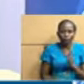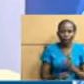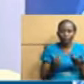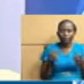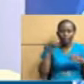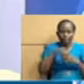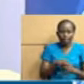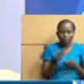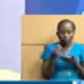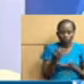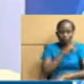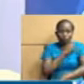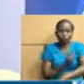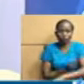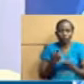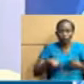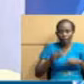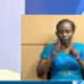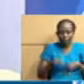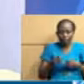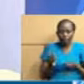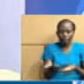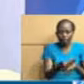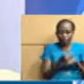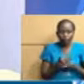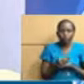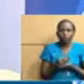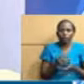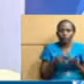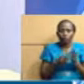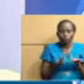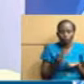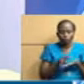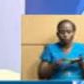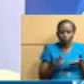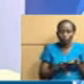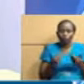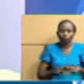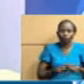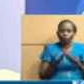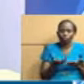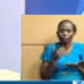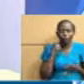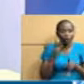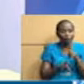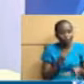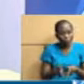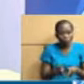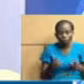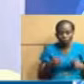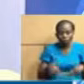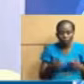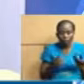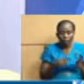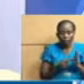the resources we can generate and therefore use those to provide for our people, we have a constraint. So